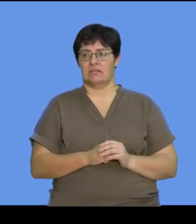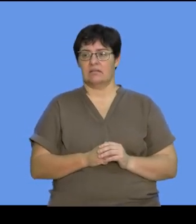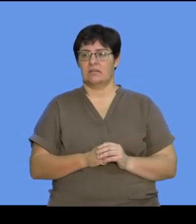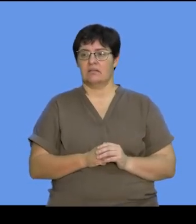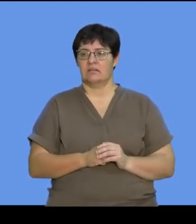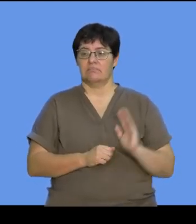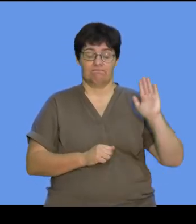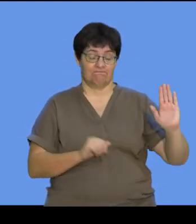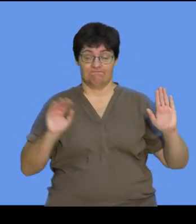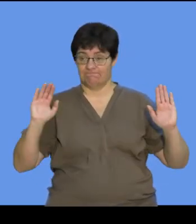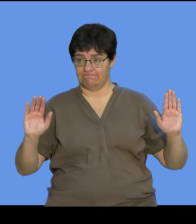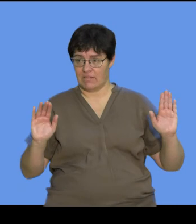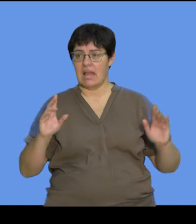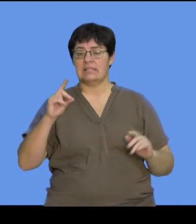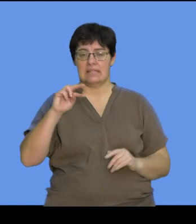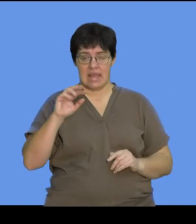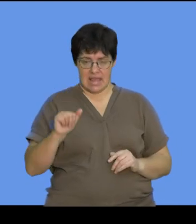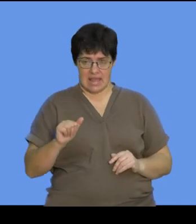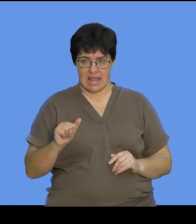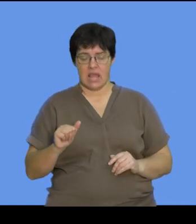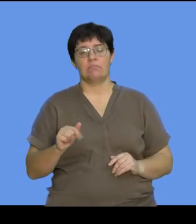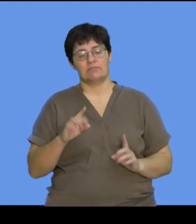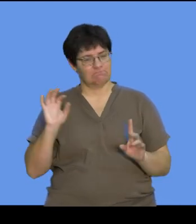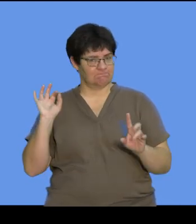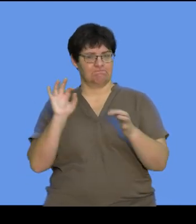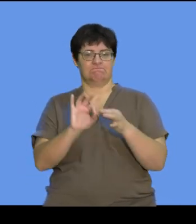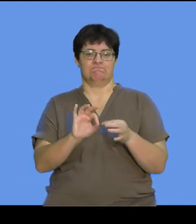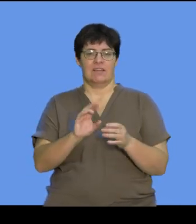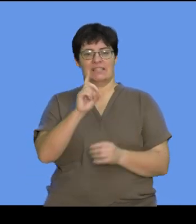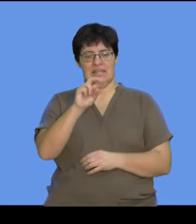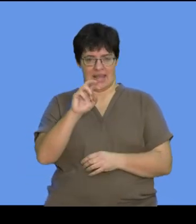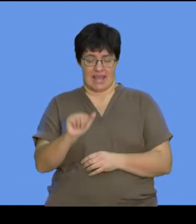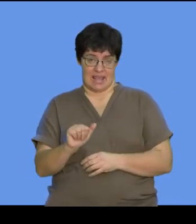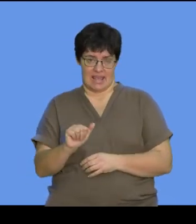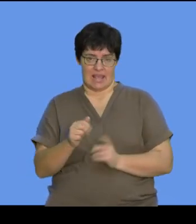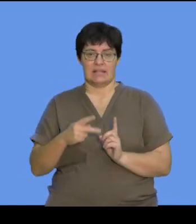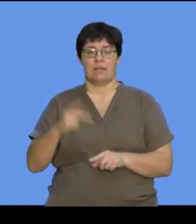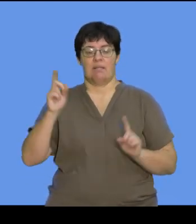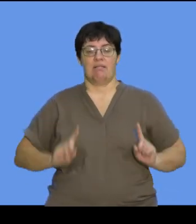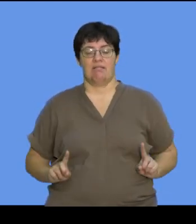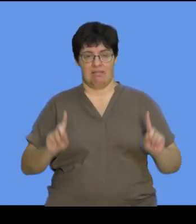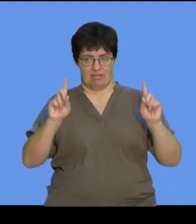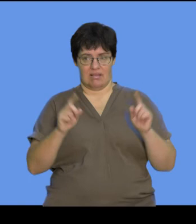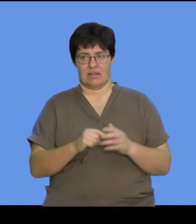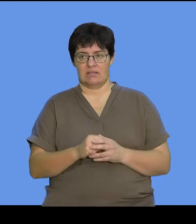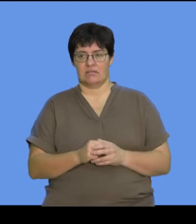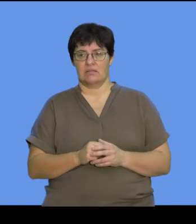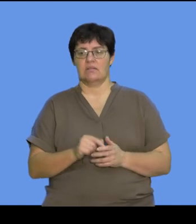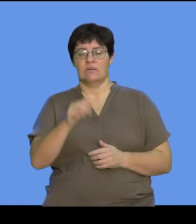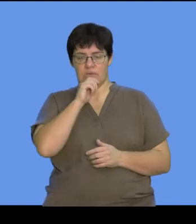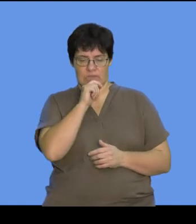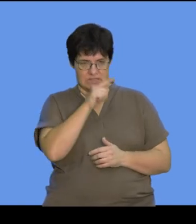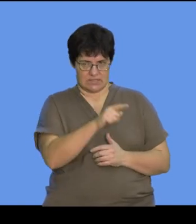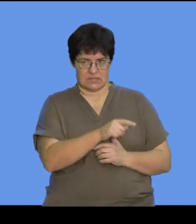that double-stranded nature of DNA is a distinguishing characteristic of DNA being double-stranded, and